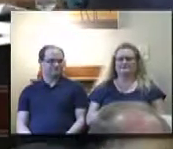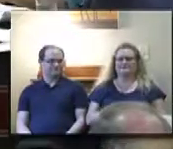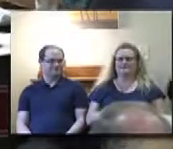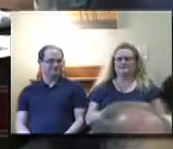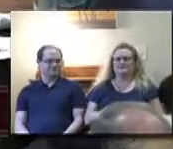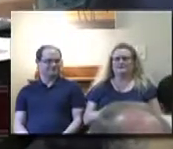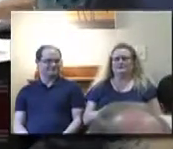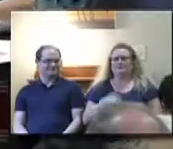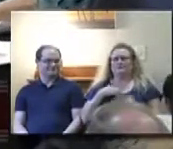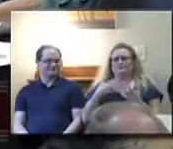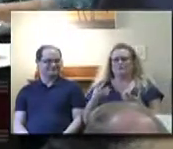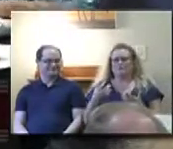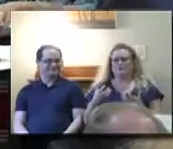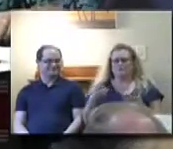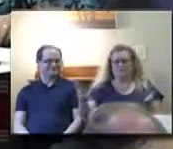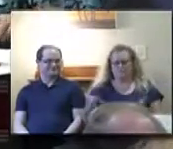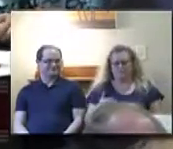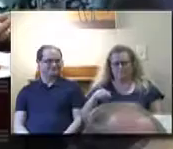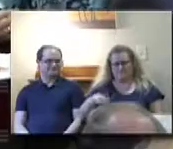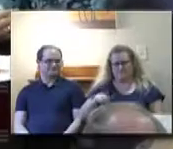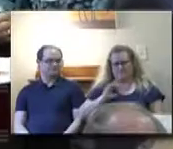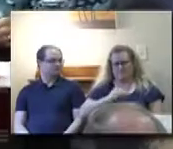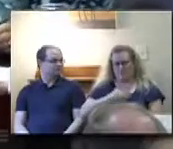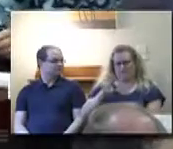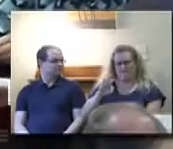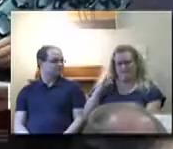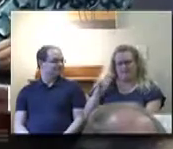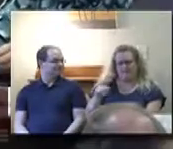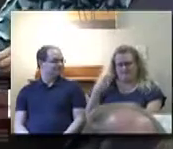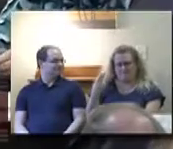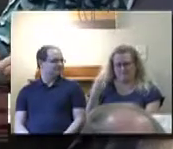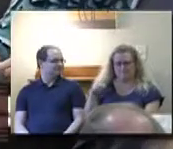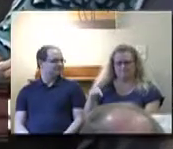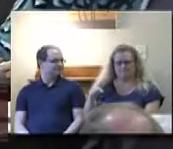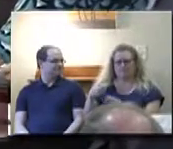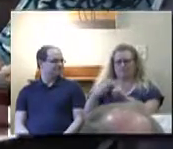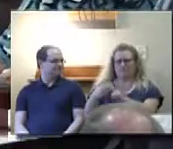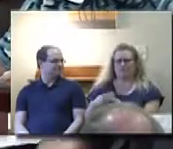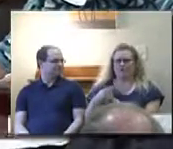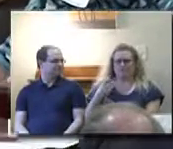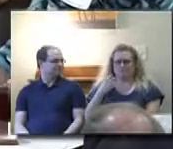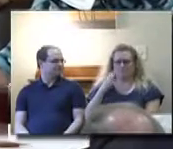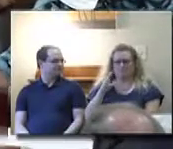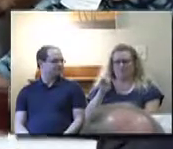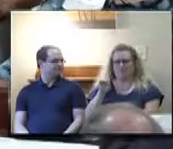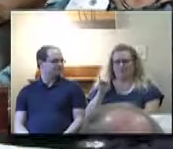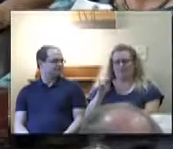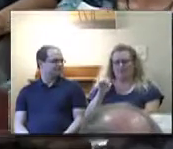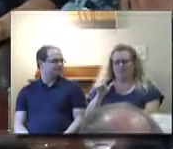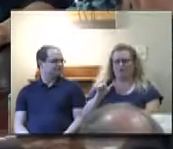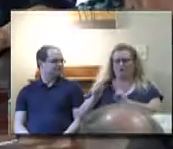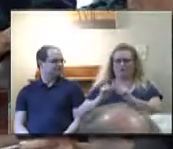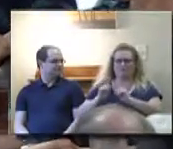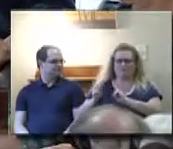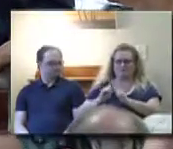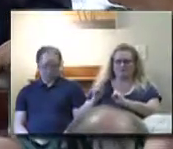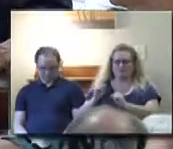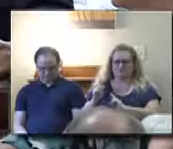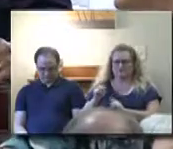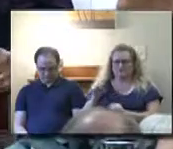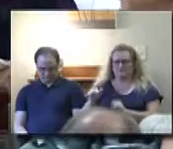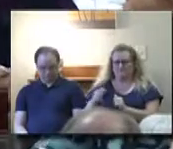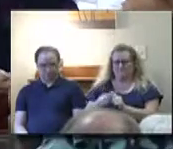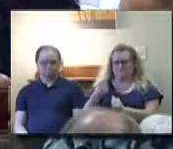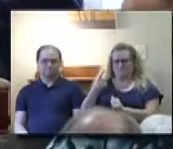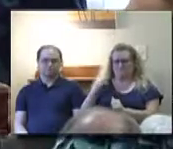And I want to welcome you. This is our ninth Cardinal conversation. Mm-hmm. And first one of this year, there'll be